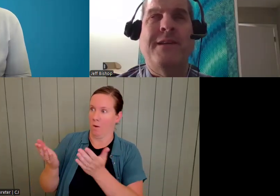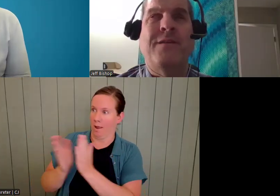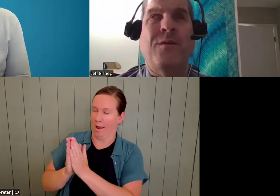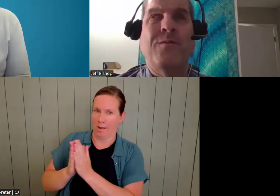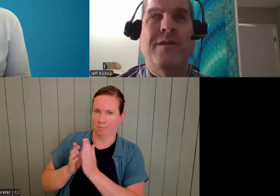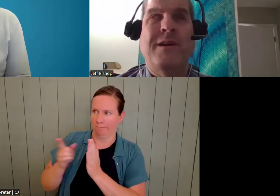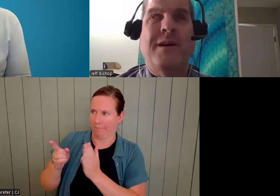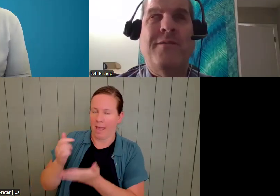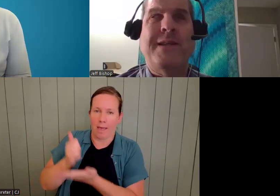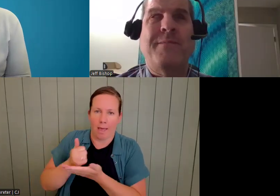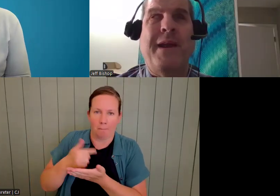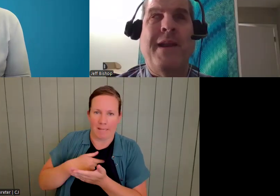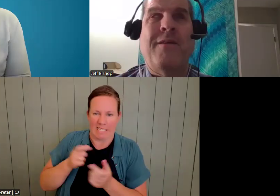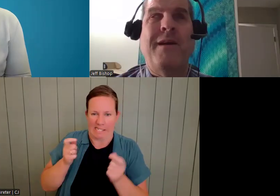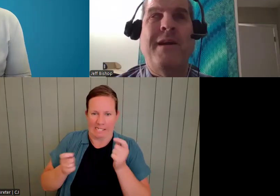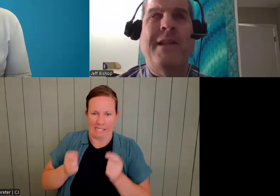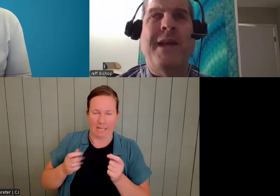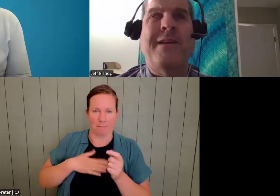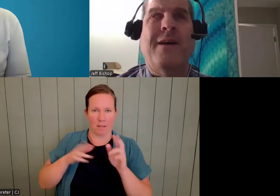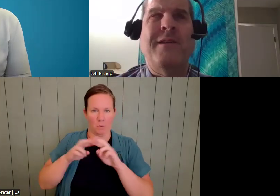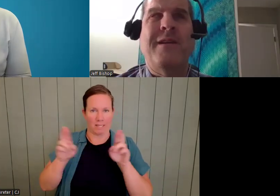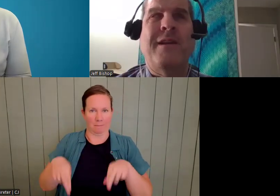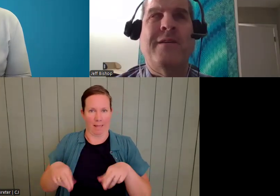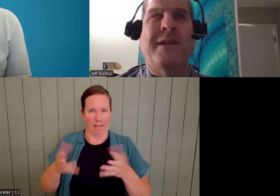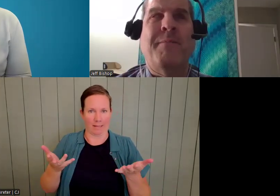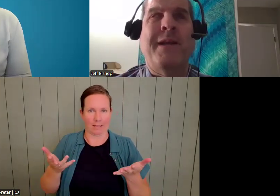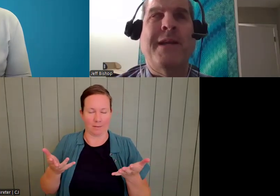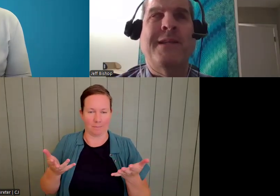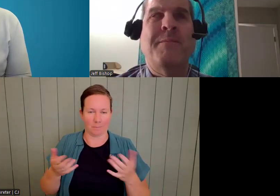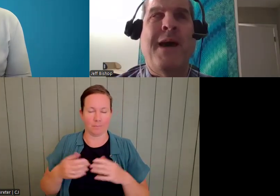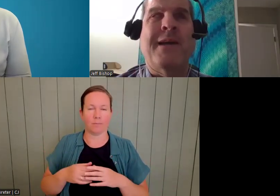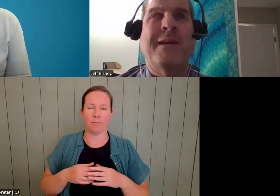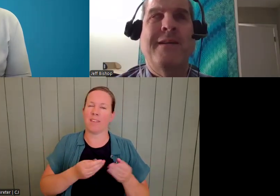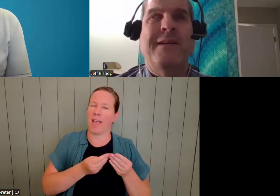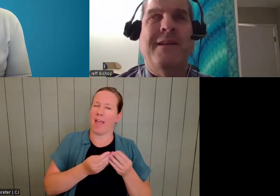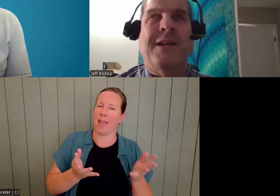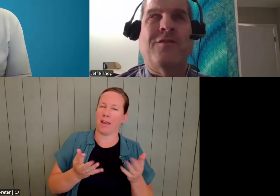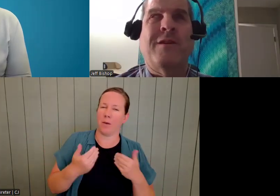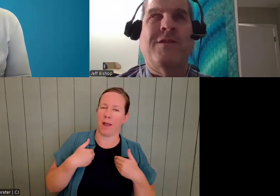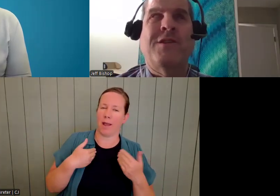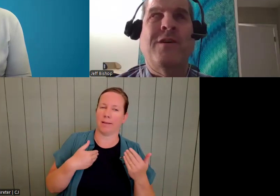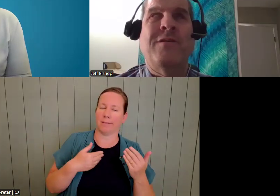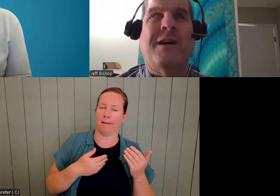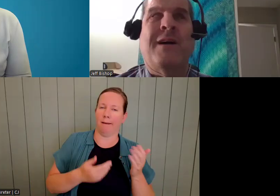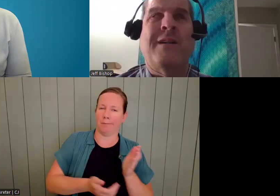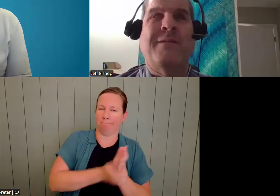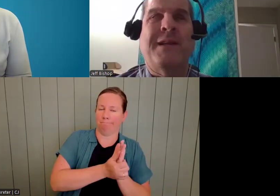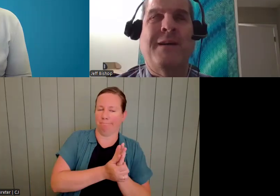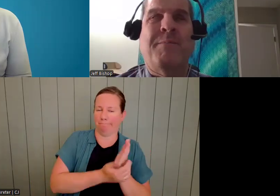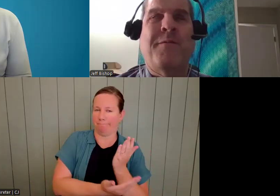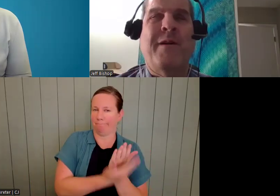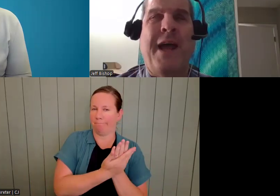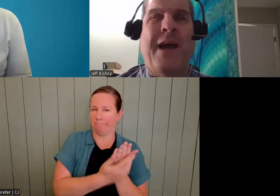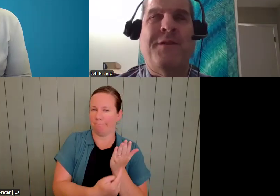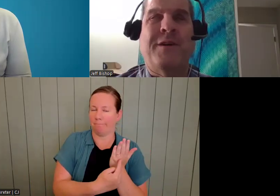this into a resume. Now, in the handout, there's an appendix in the back that sort of shows all of